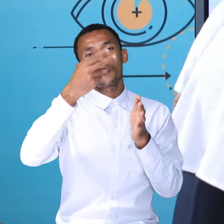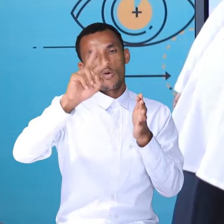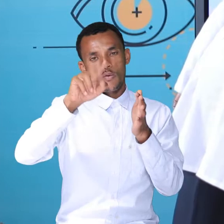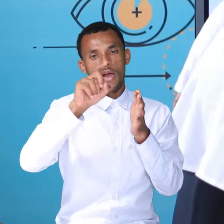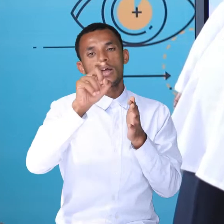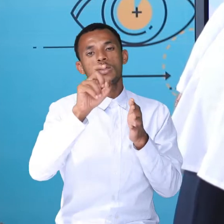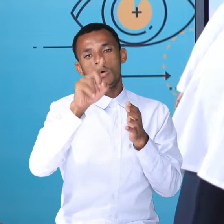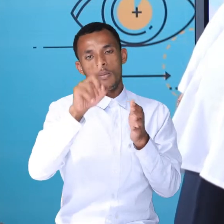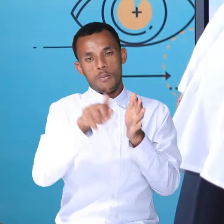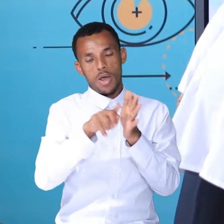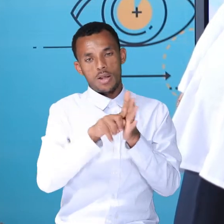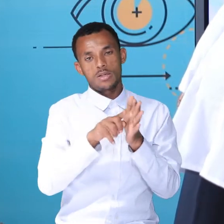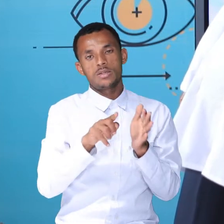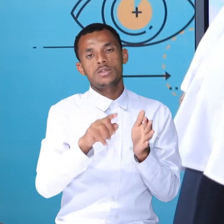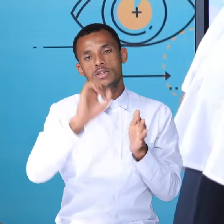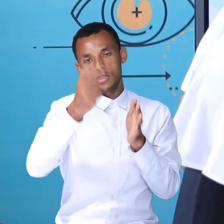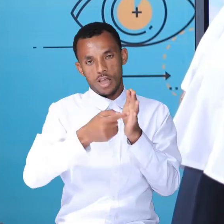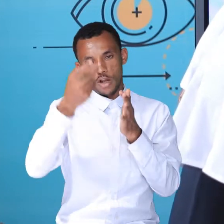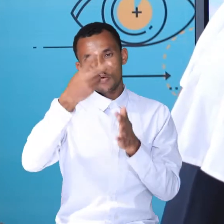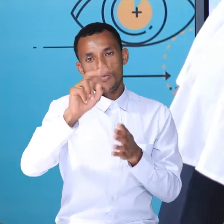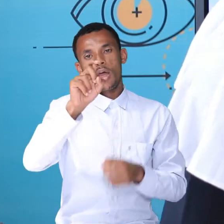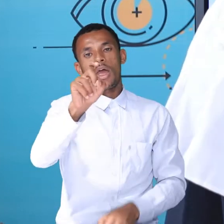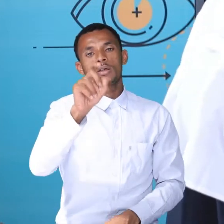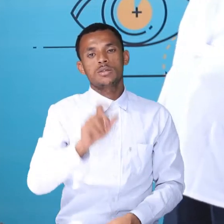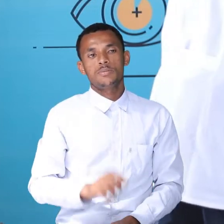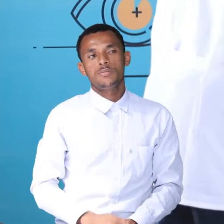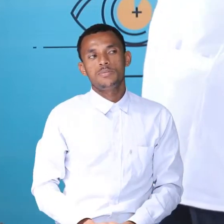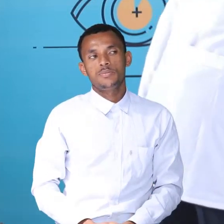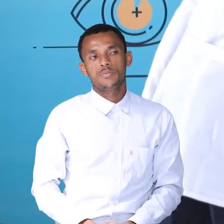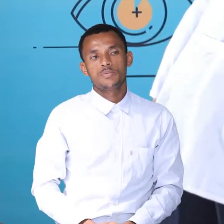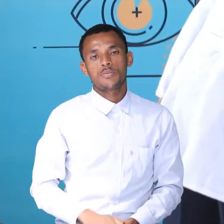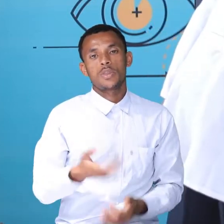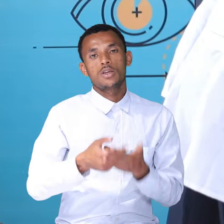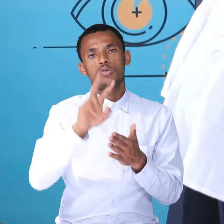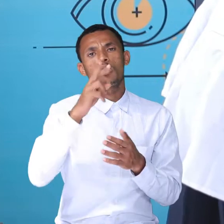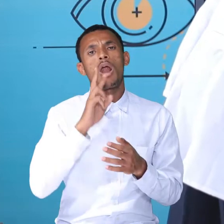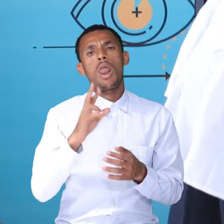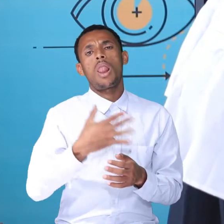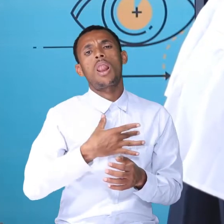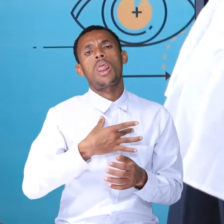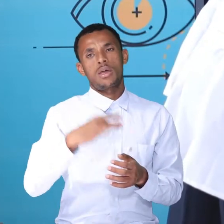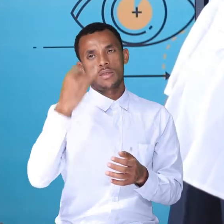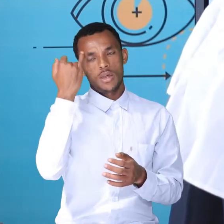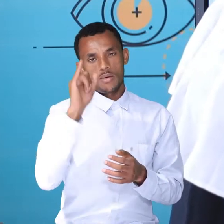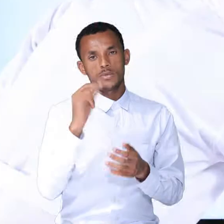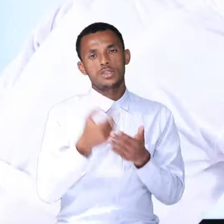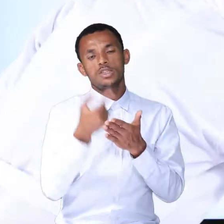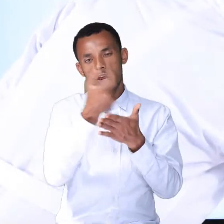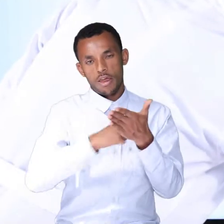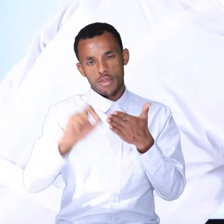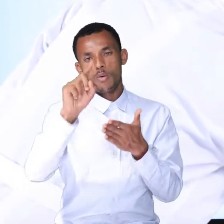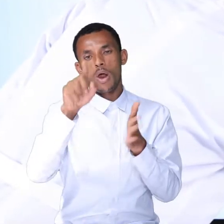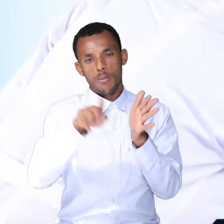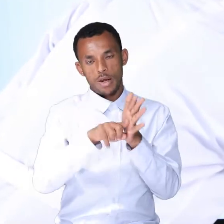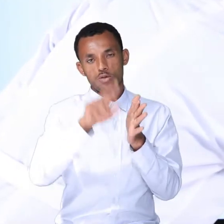minus, you have a value to be sine square of x it comes. These are like terms. This could be written also 1